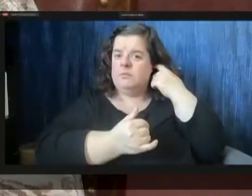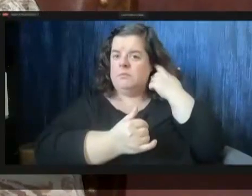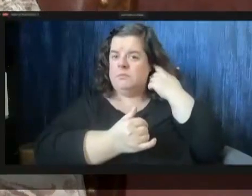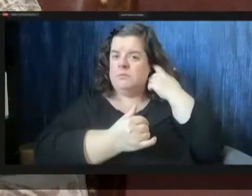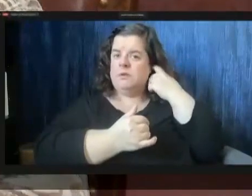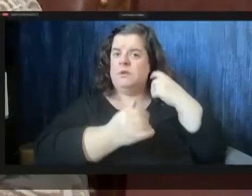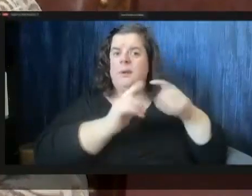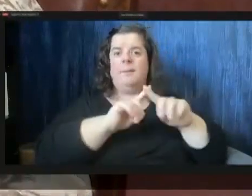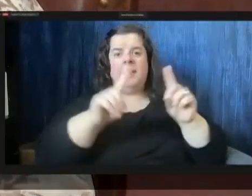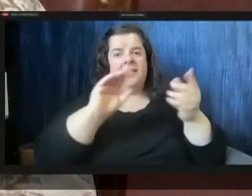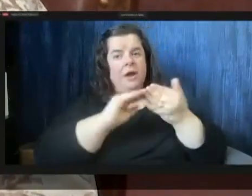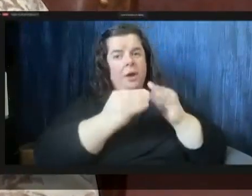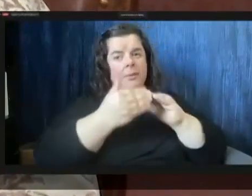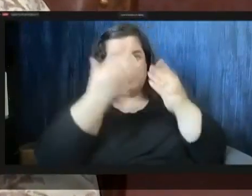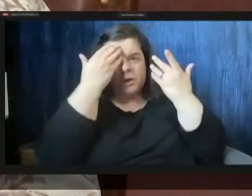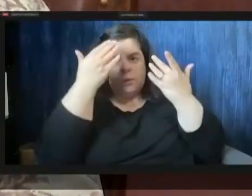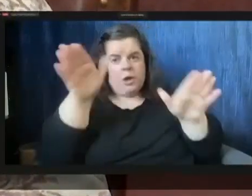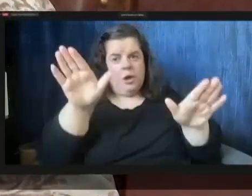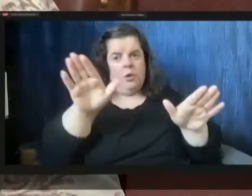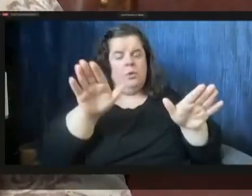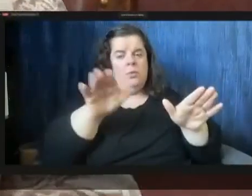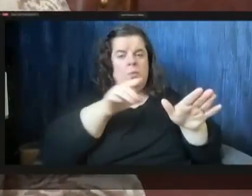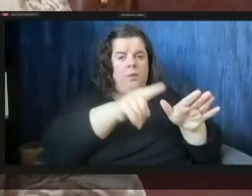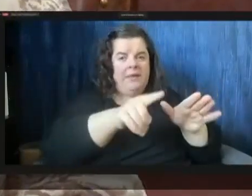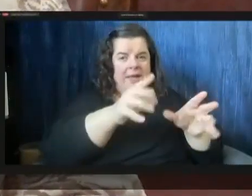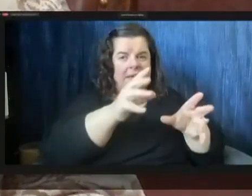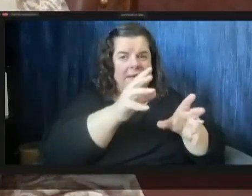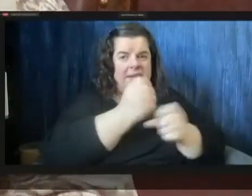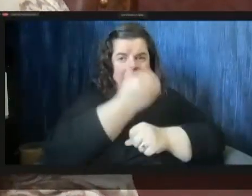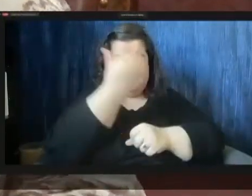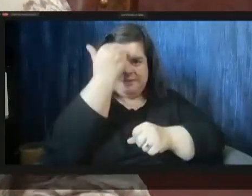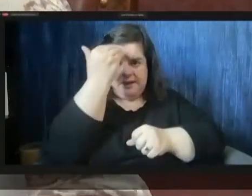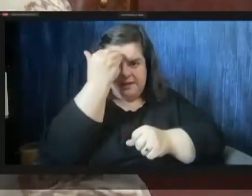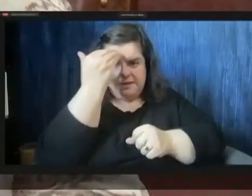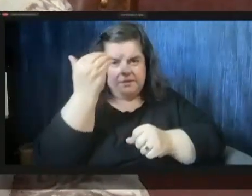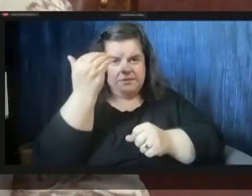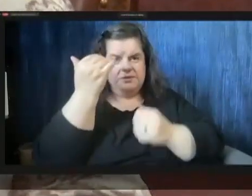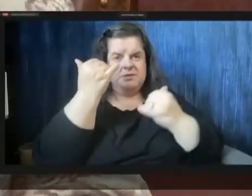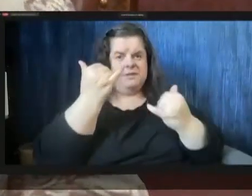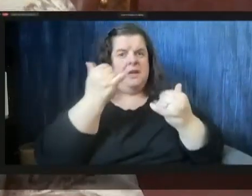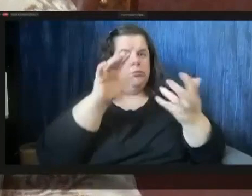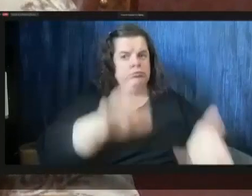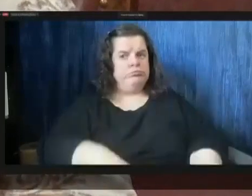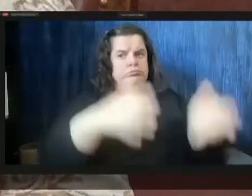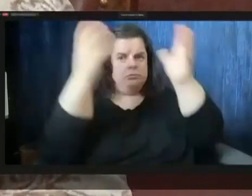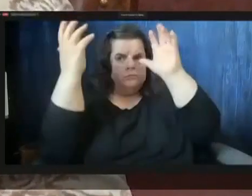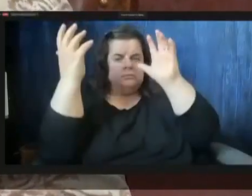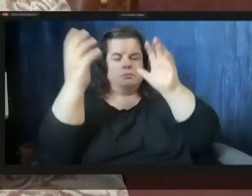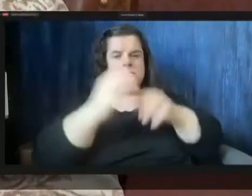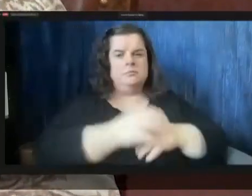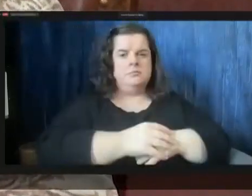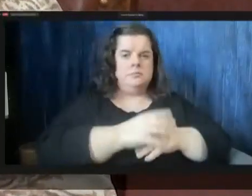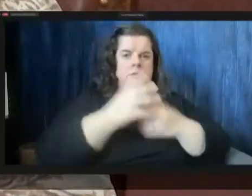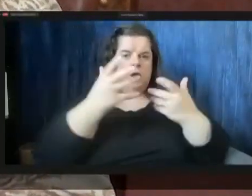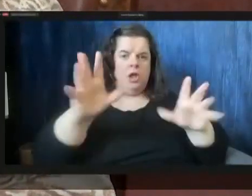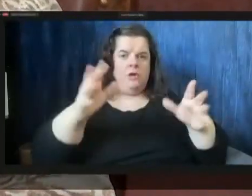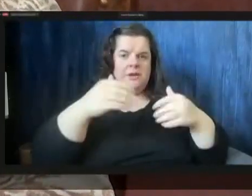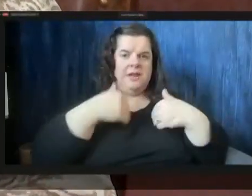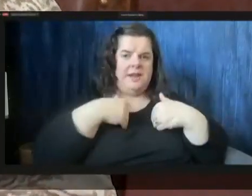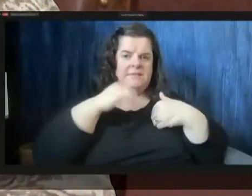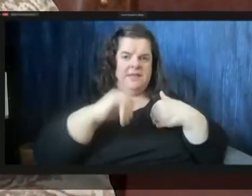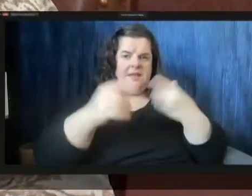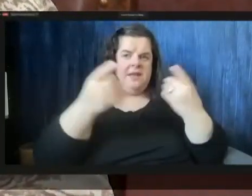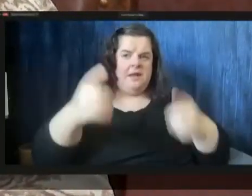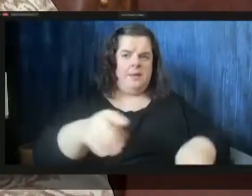that. So by the time they know it, now it's a catastrophe. We've already had that in Pittsburgh